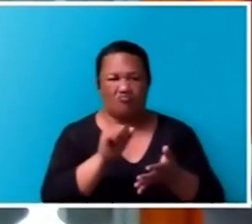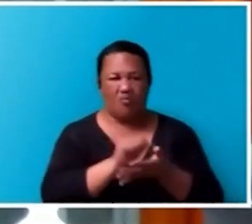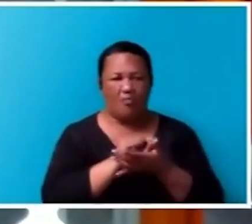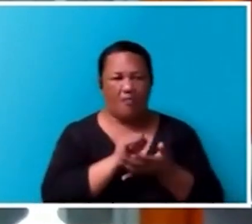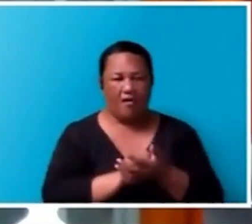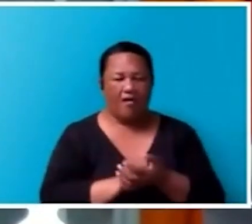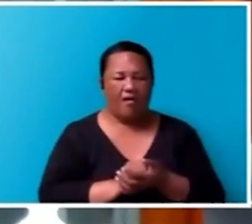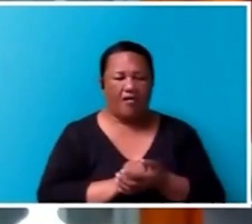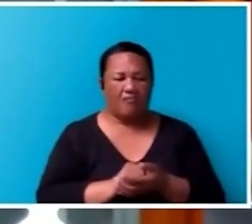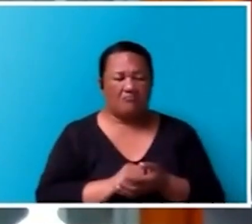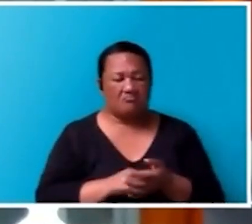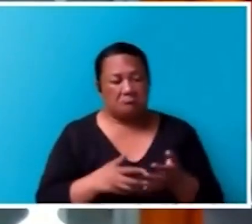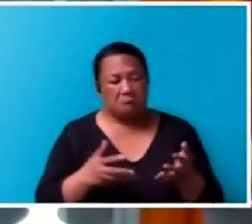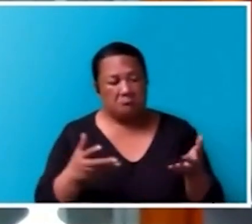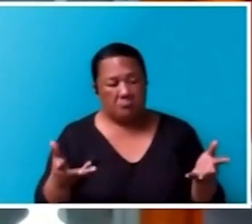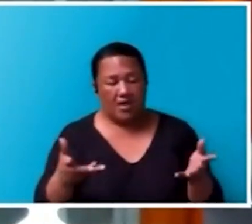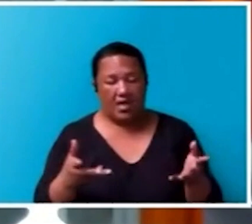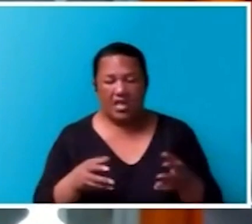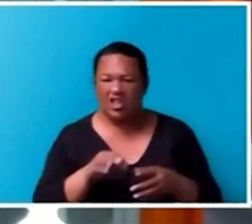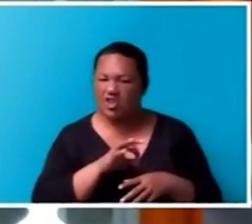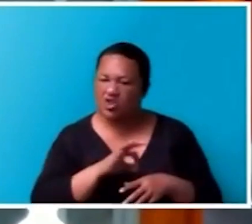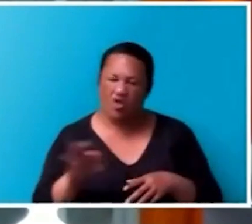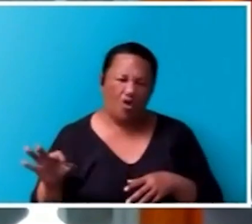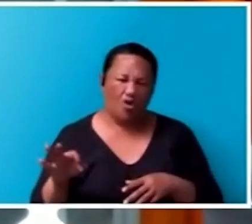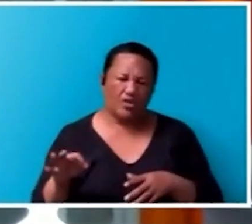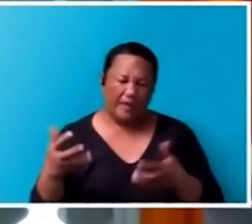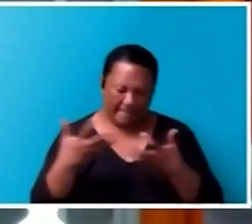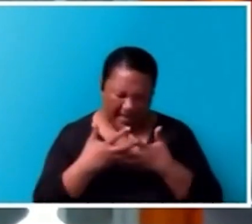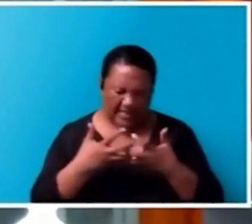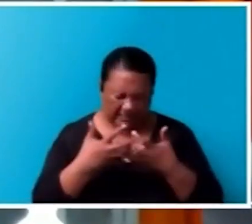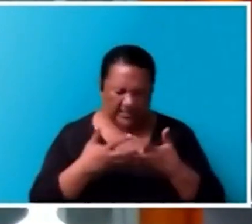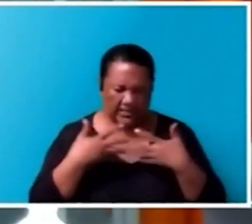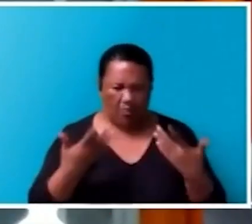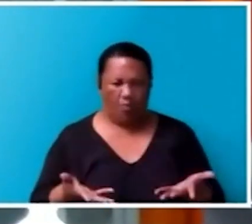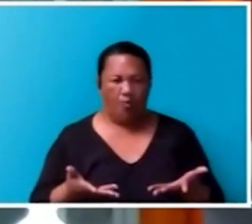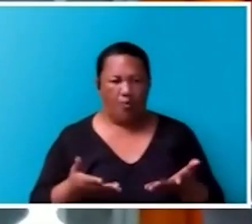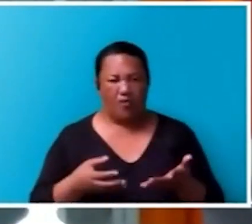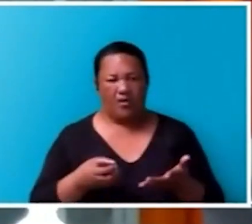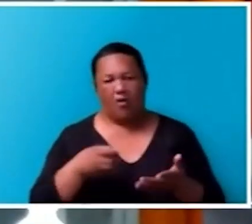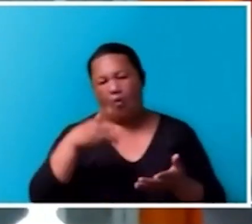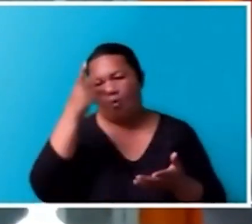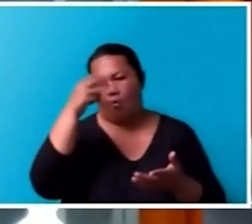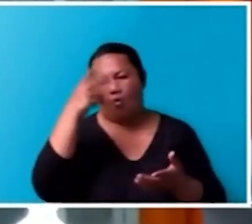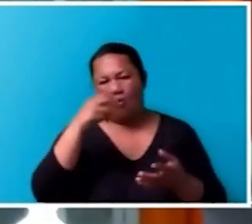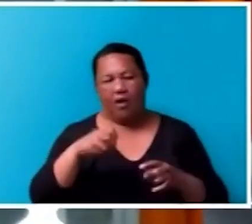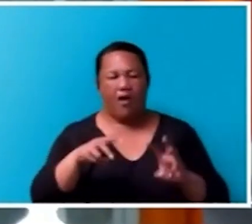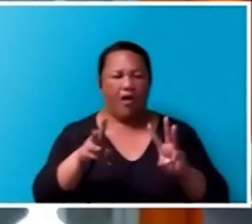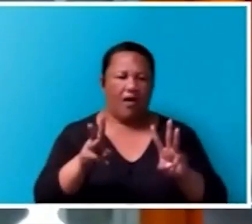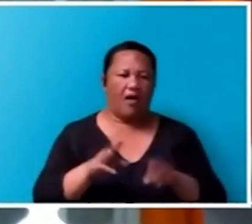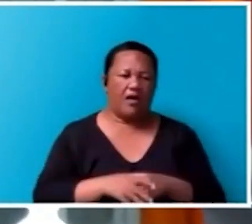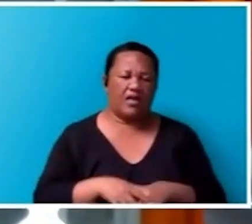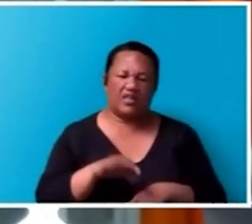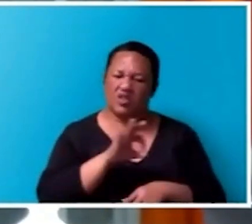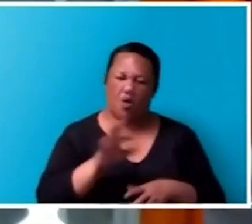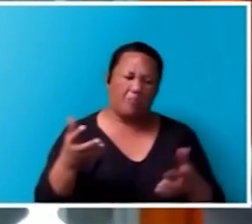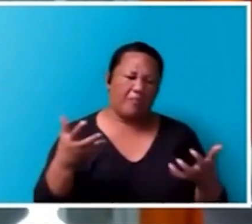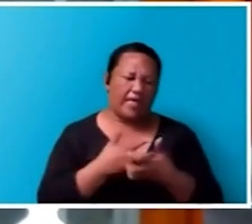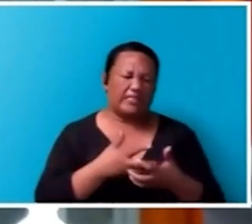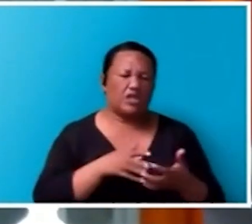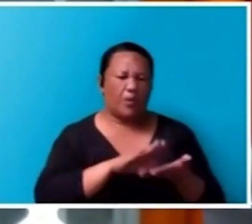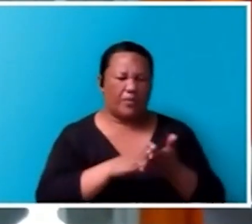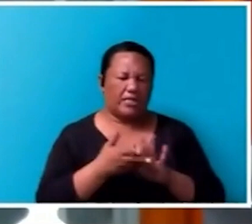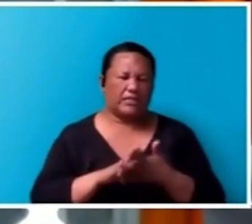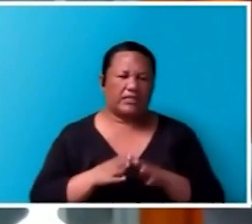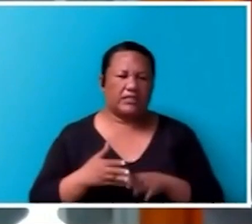Infrastructure is outdated and its facilities struggle to meet the needs of the community. What's more concerning, Honorable Speaker, is